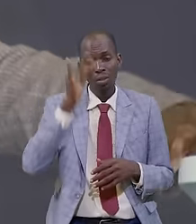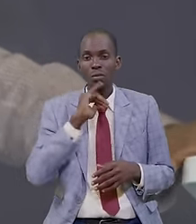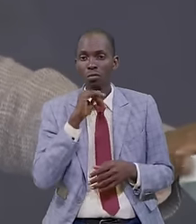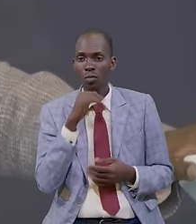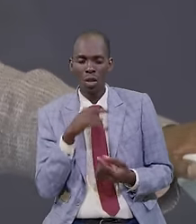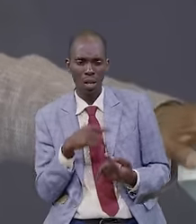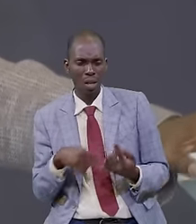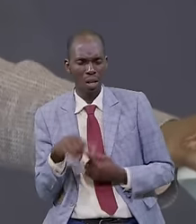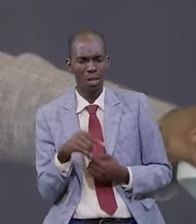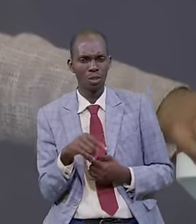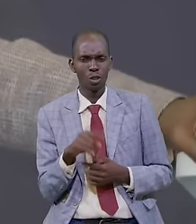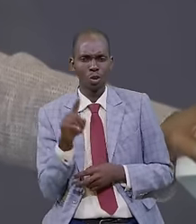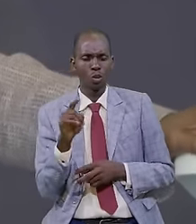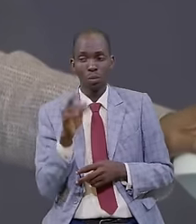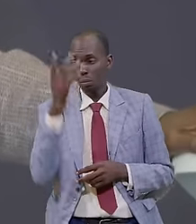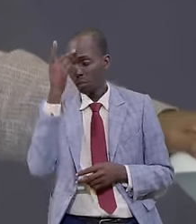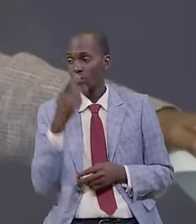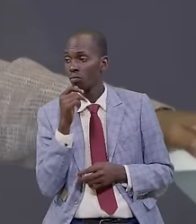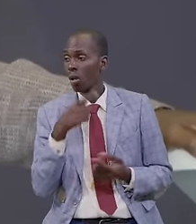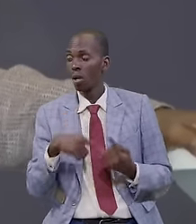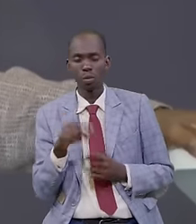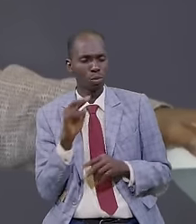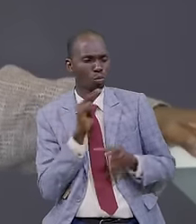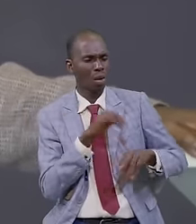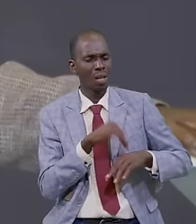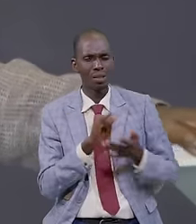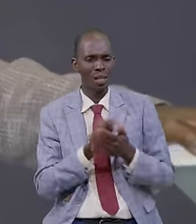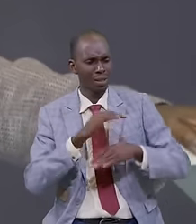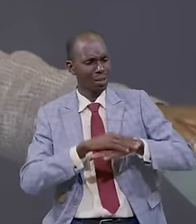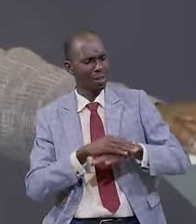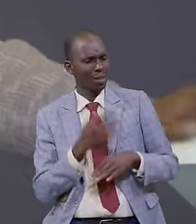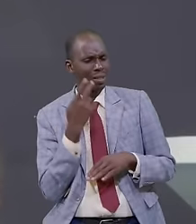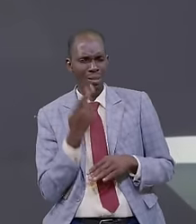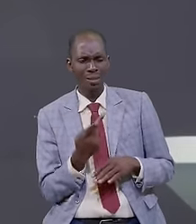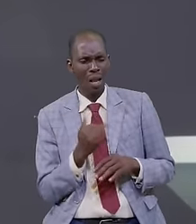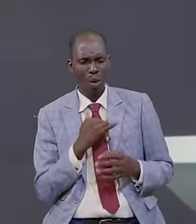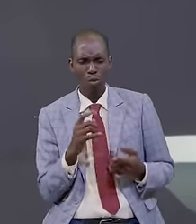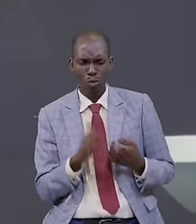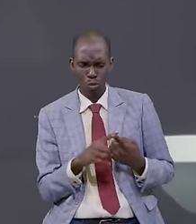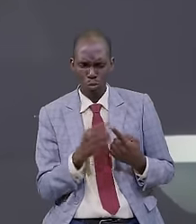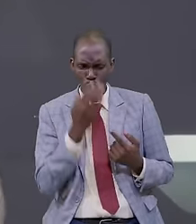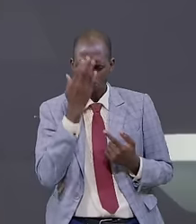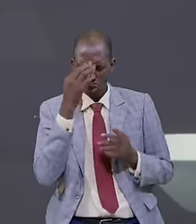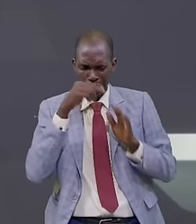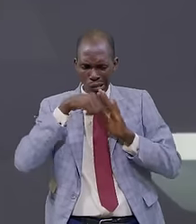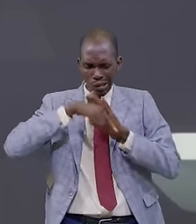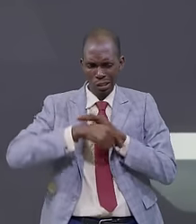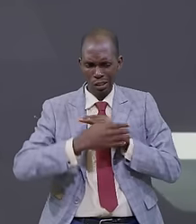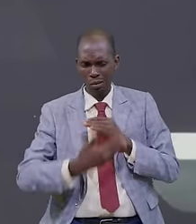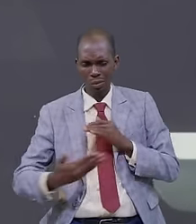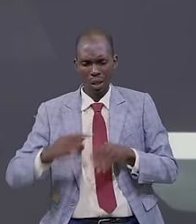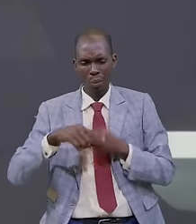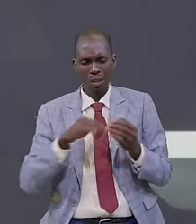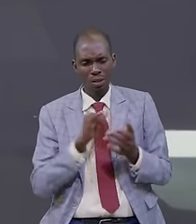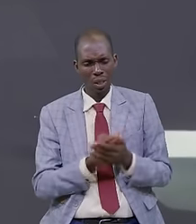to dismantle that thing. You want to know what is happening in there. And then little by little, as